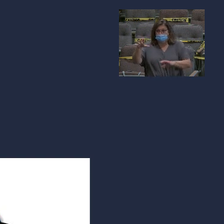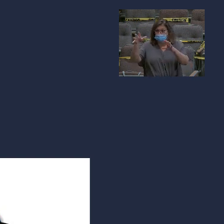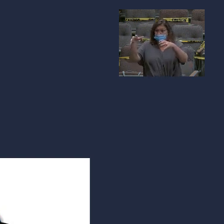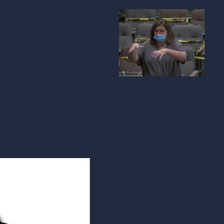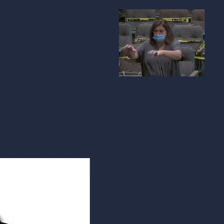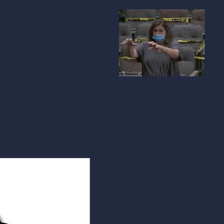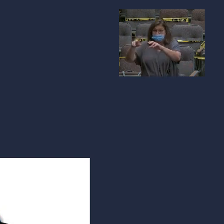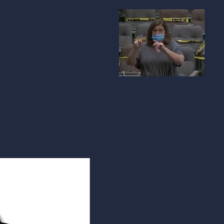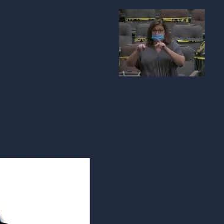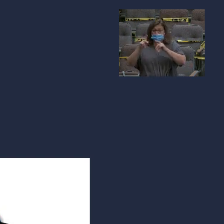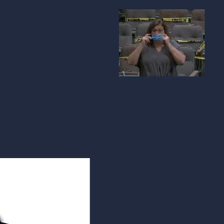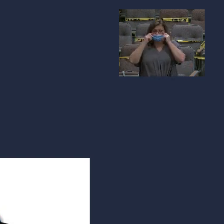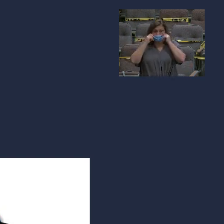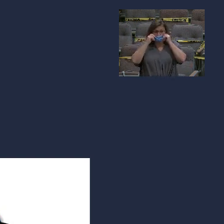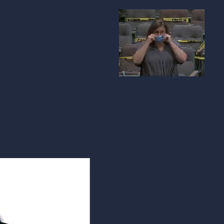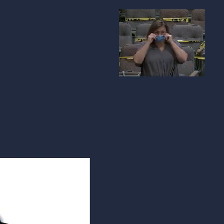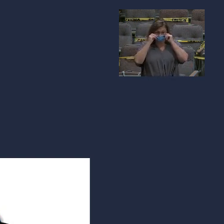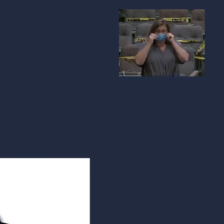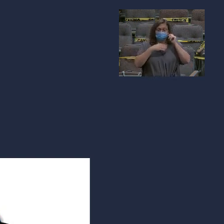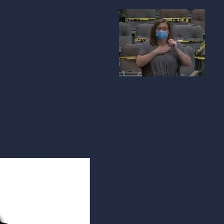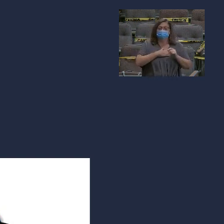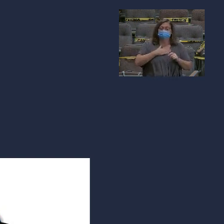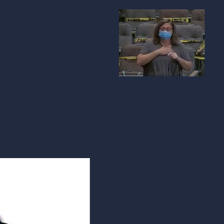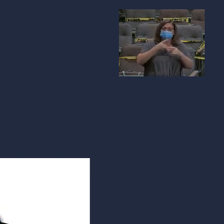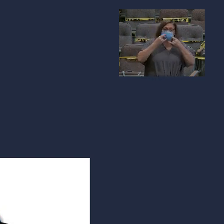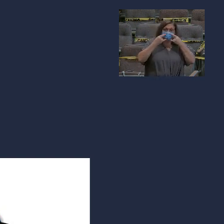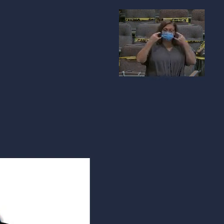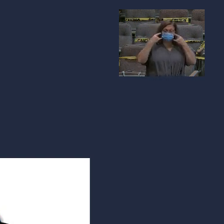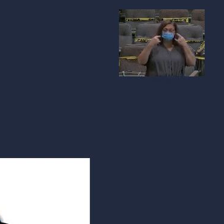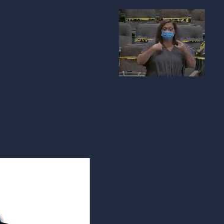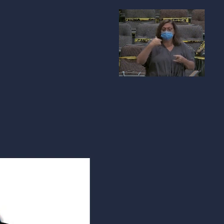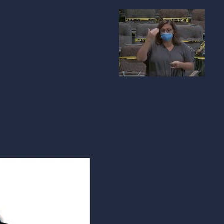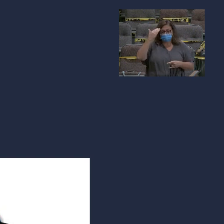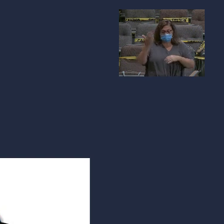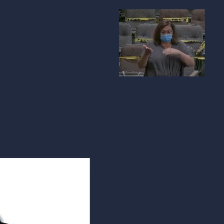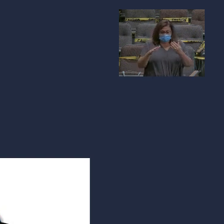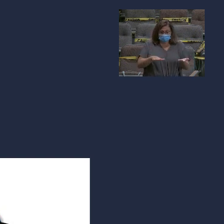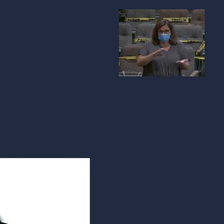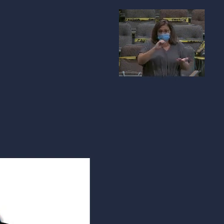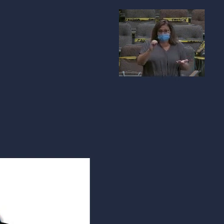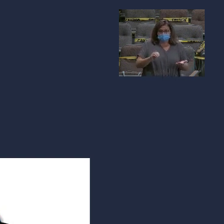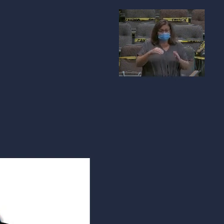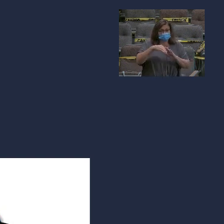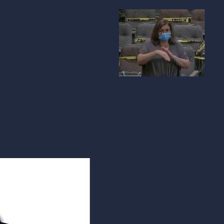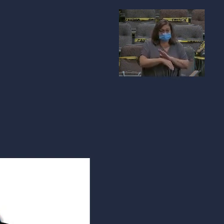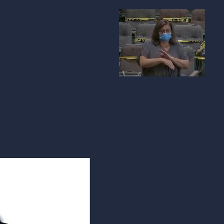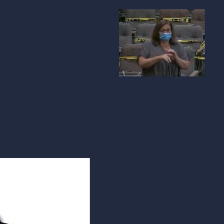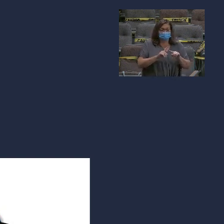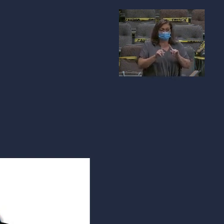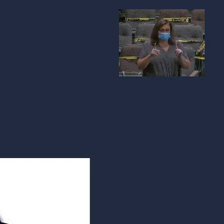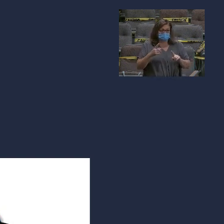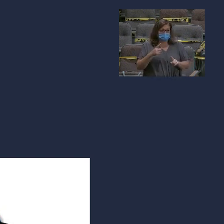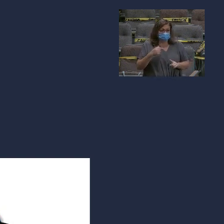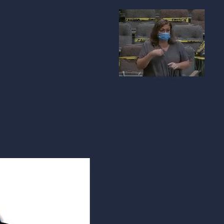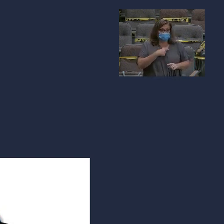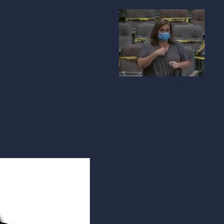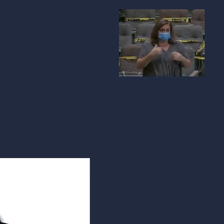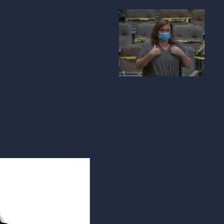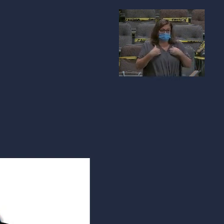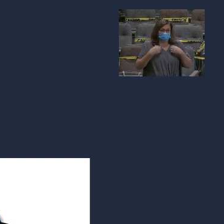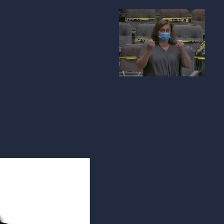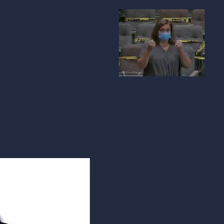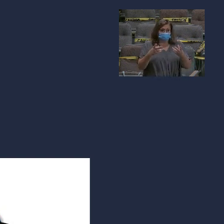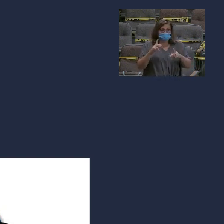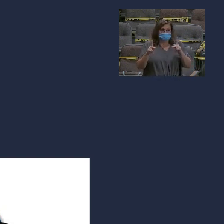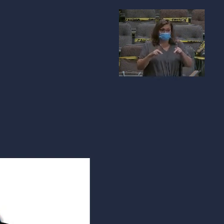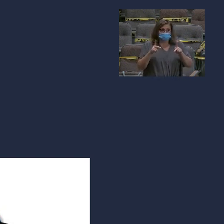mask on. I know the death rate is down, but we can also turn it back around, start going the wrong way. There are many individuals